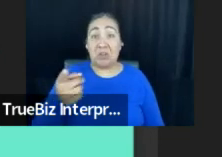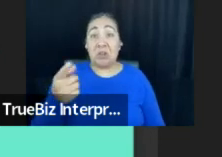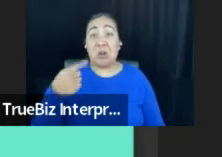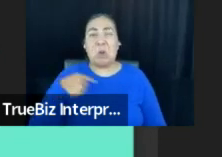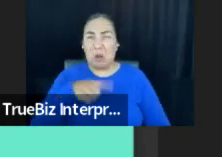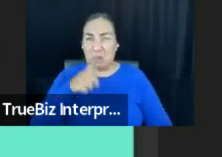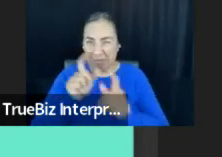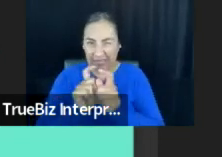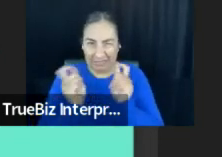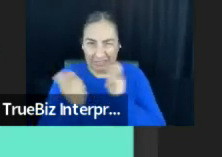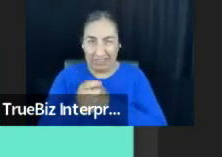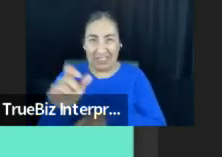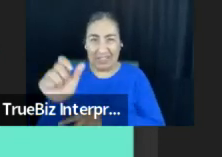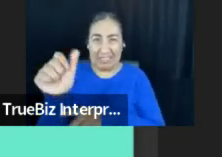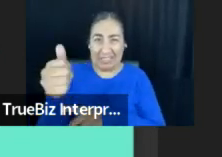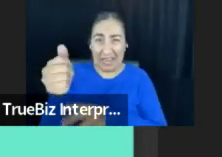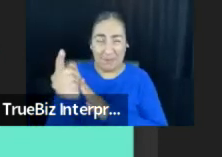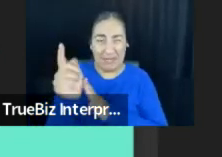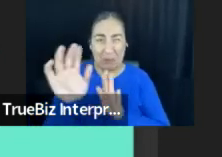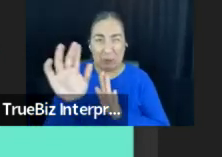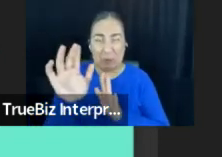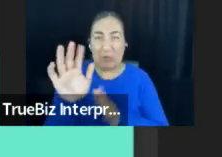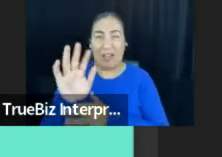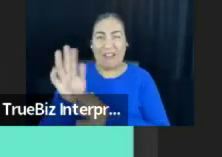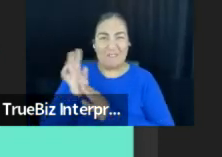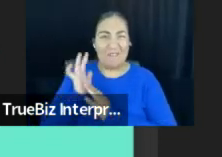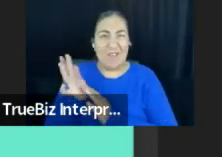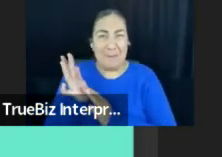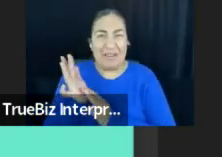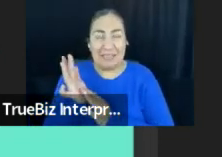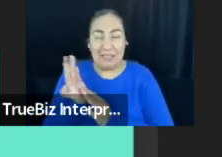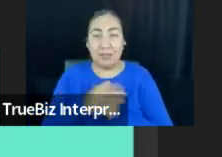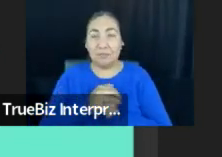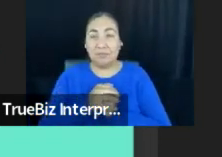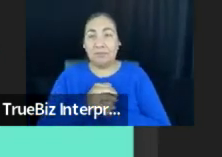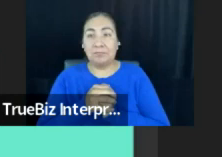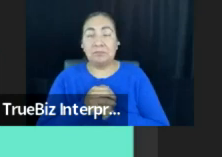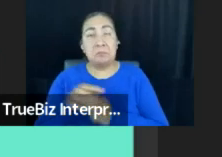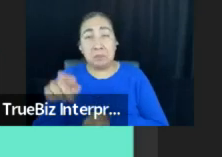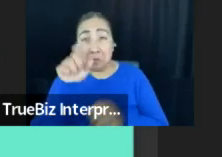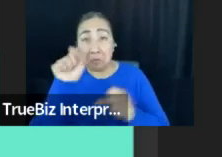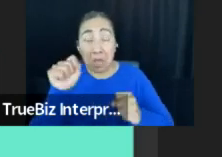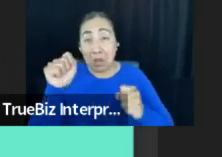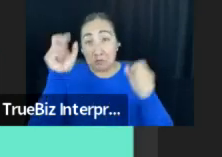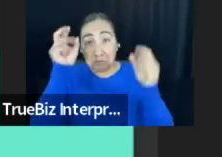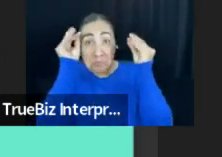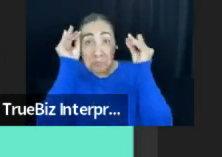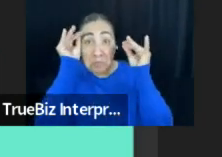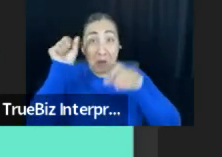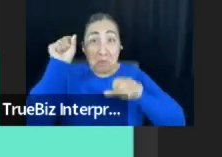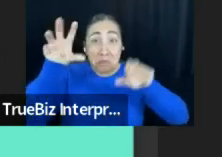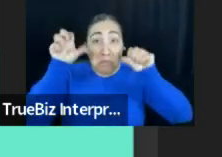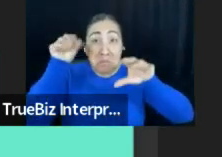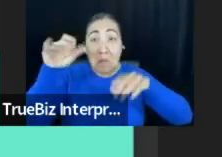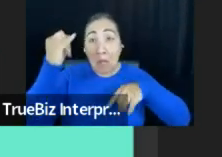to five, to really brainstorm and think about